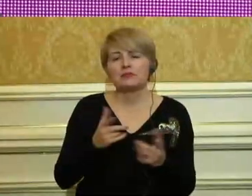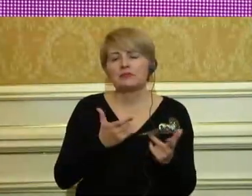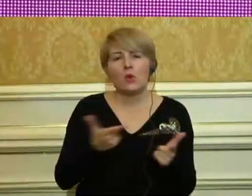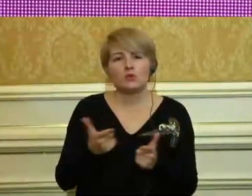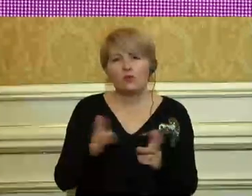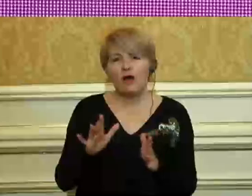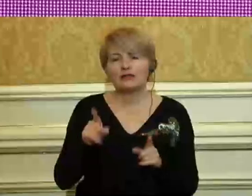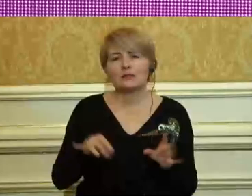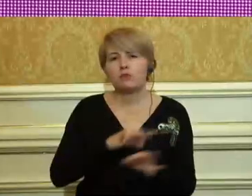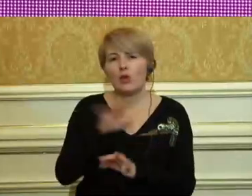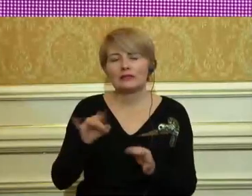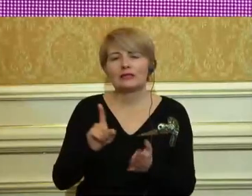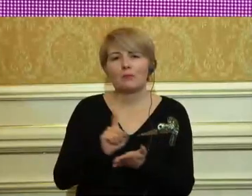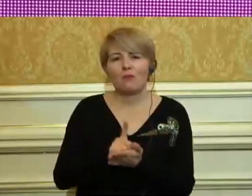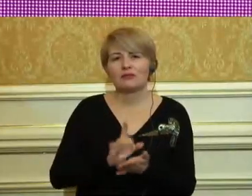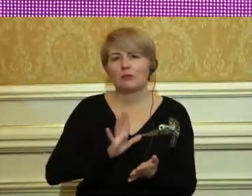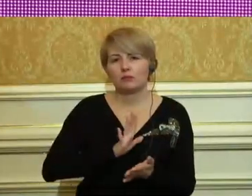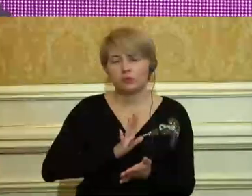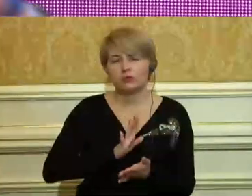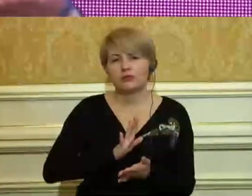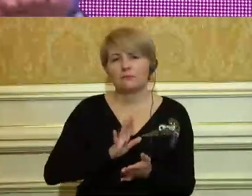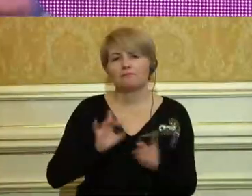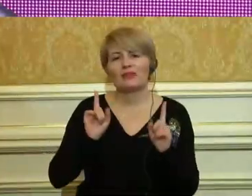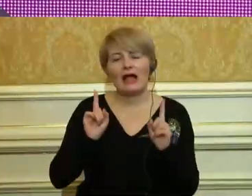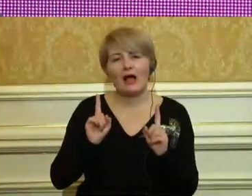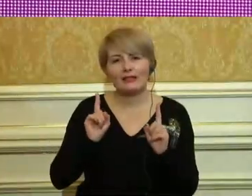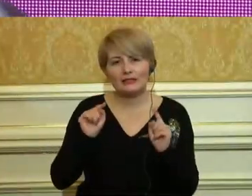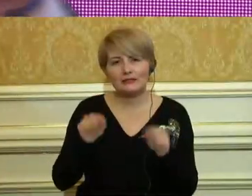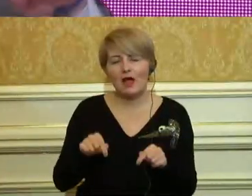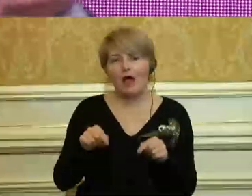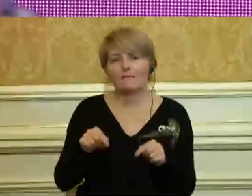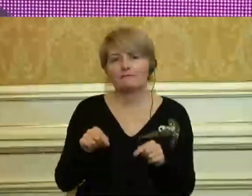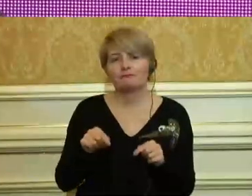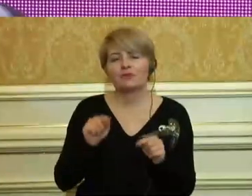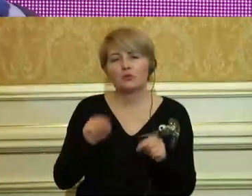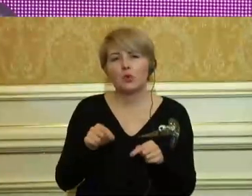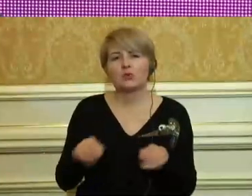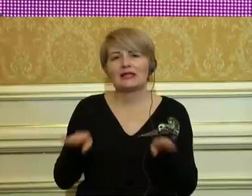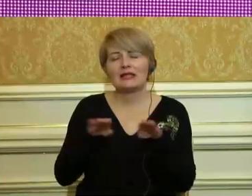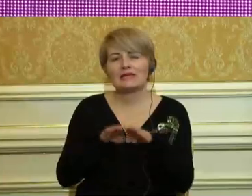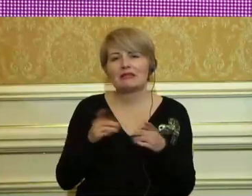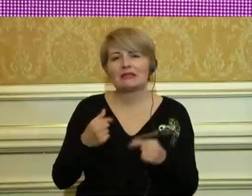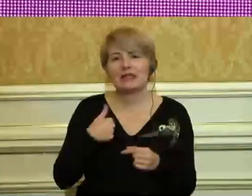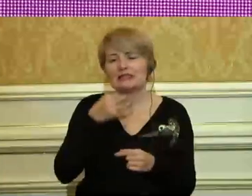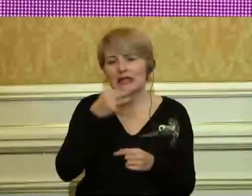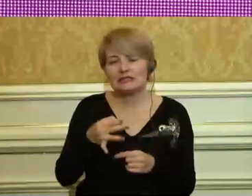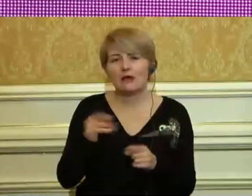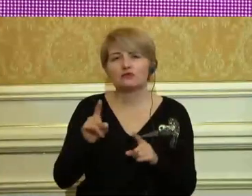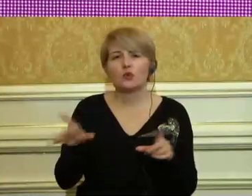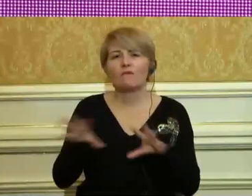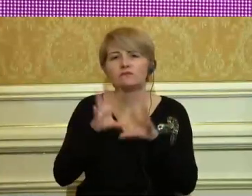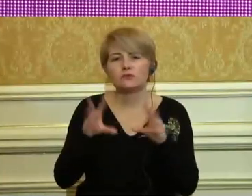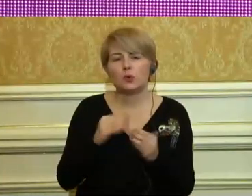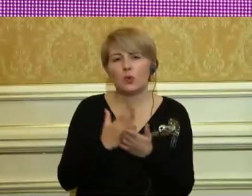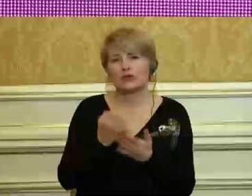this normative act presentations or whatever, whether we are not involved into this projects, etc. So, well,